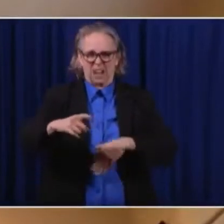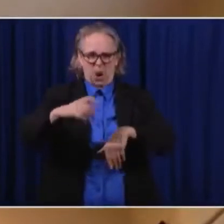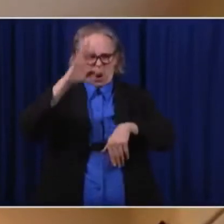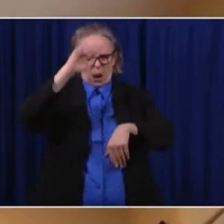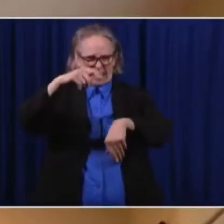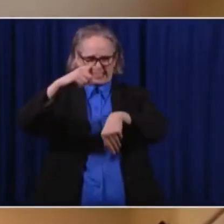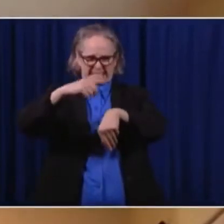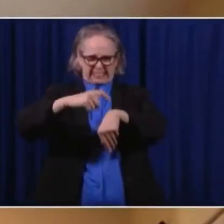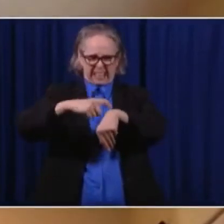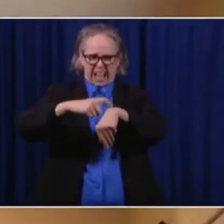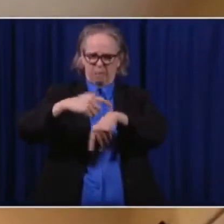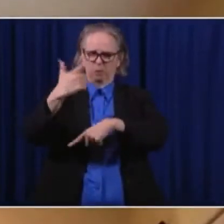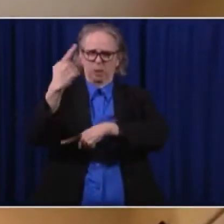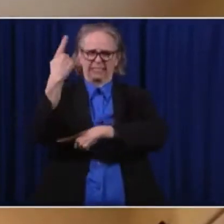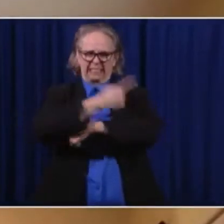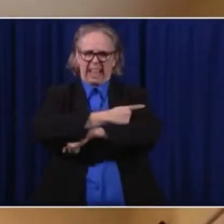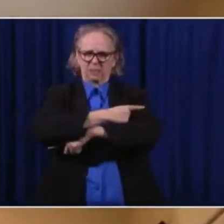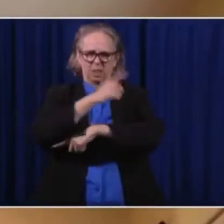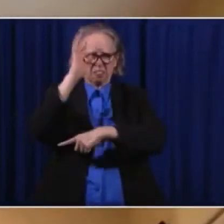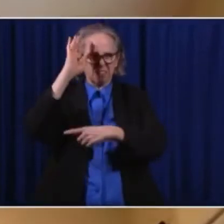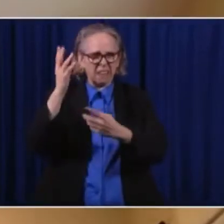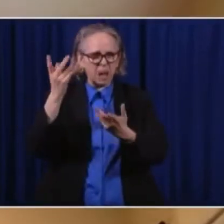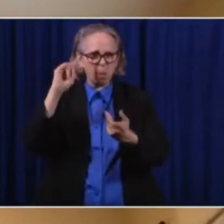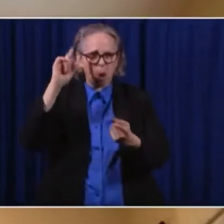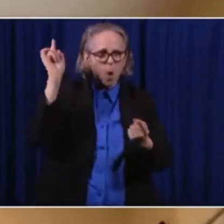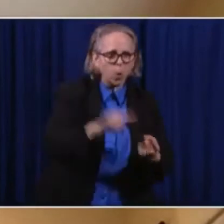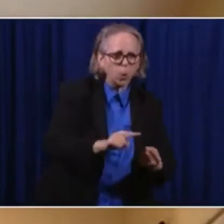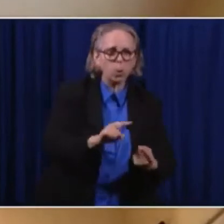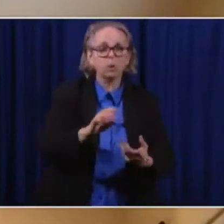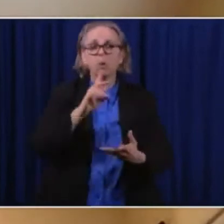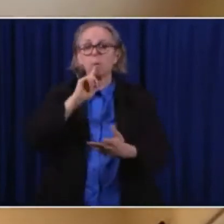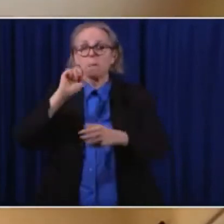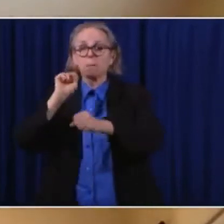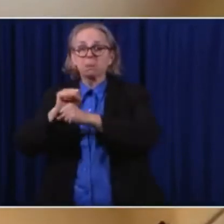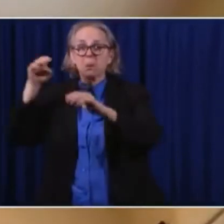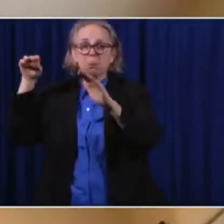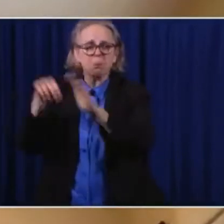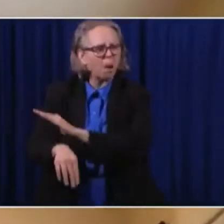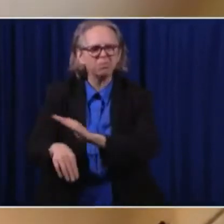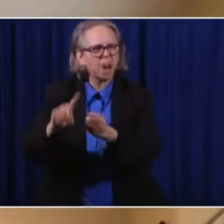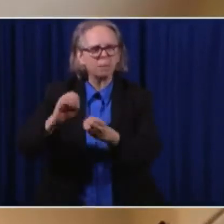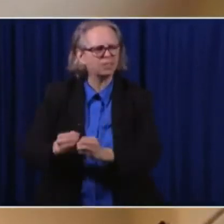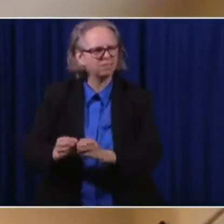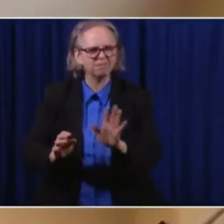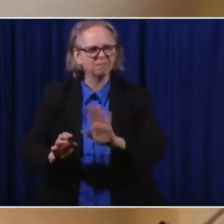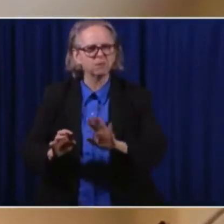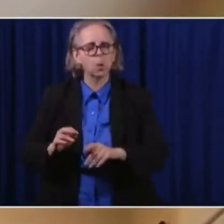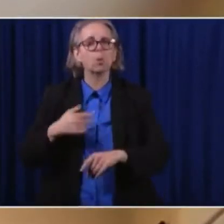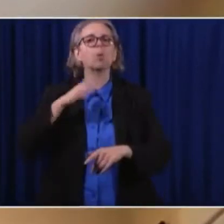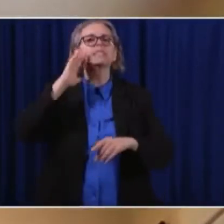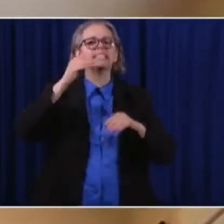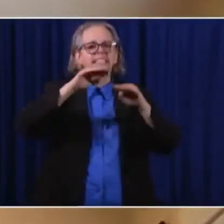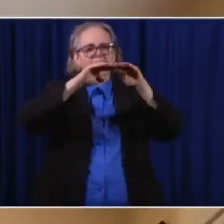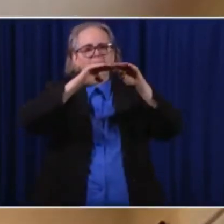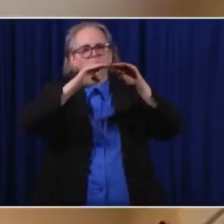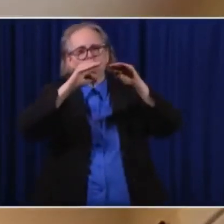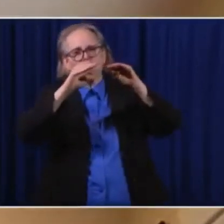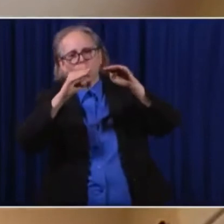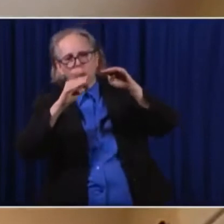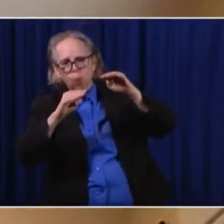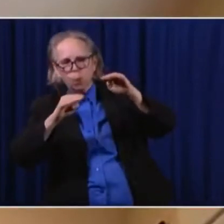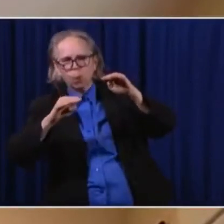to see a real impact from the guidance, the steps that have been advised and taken over